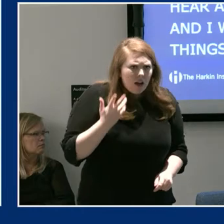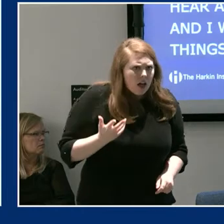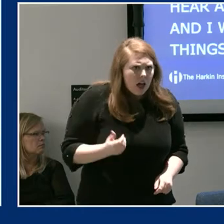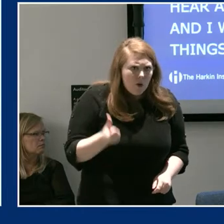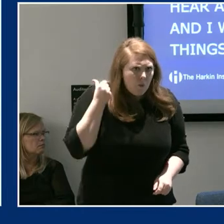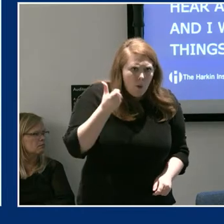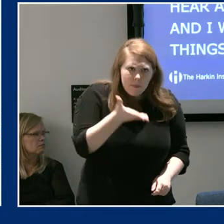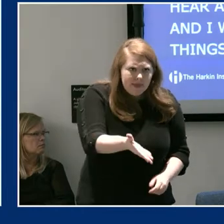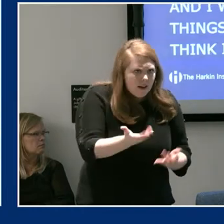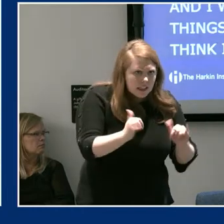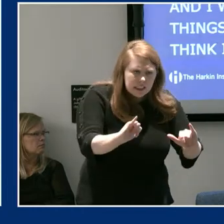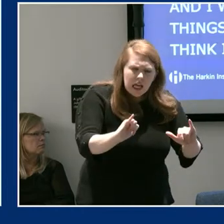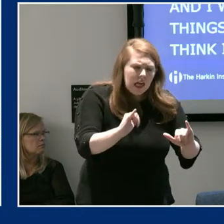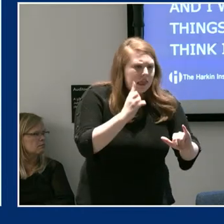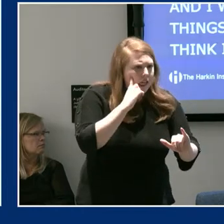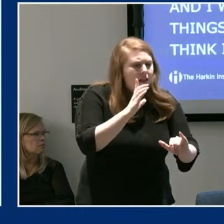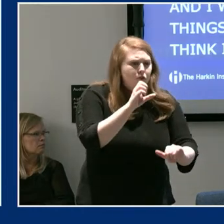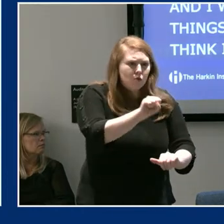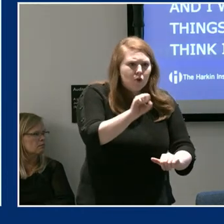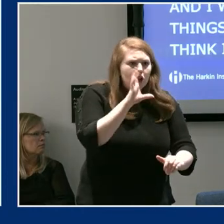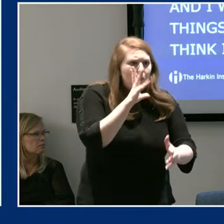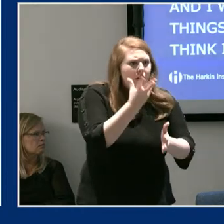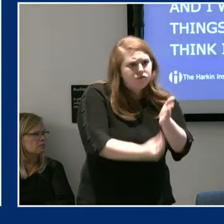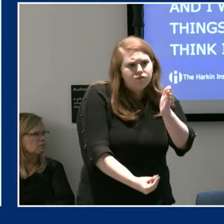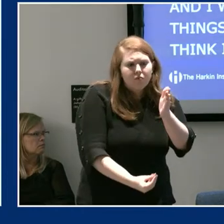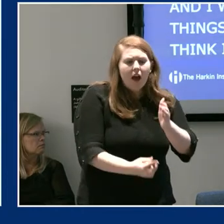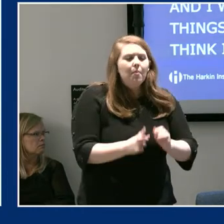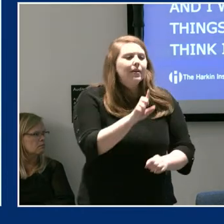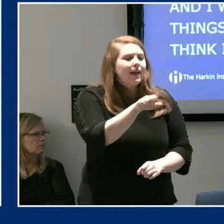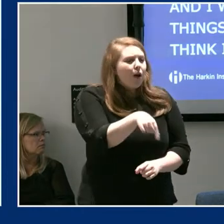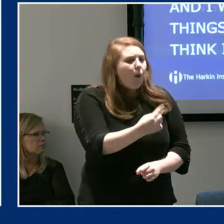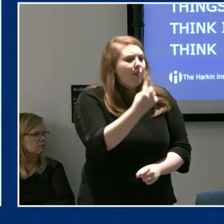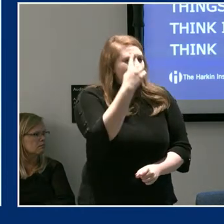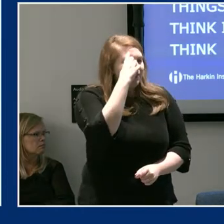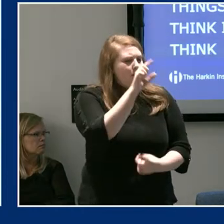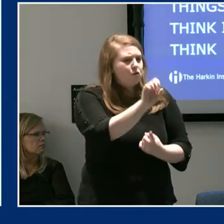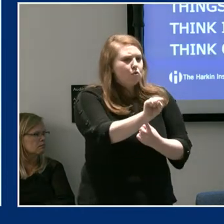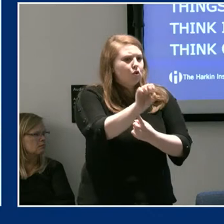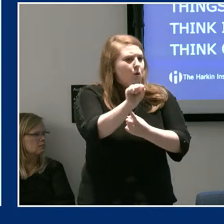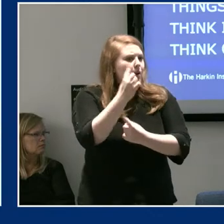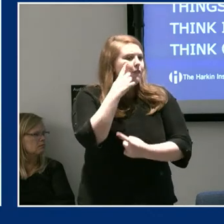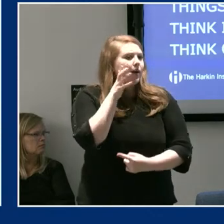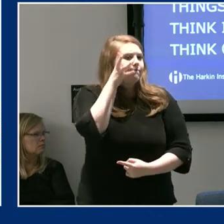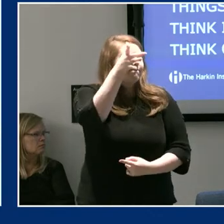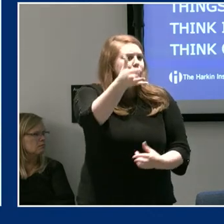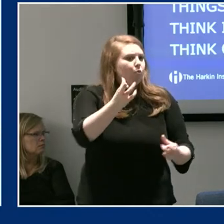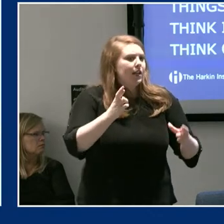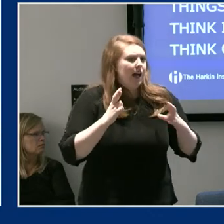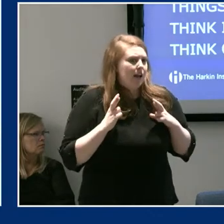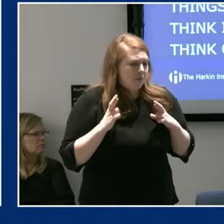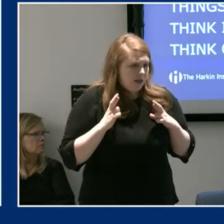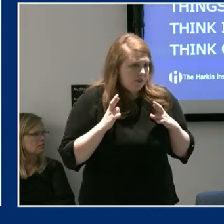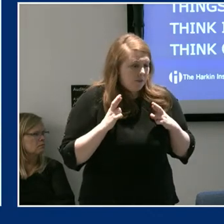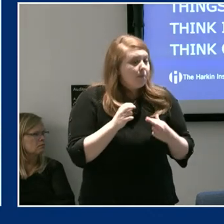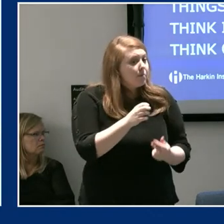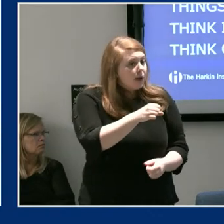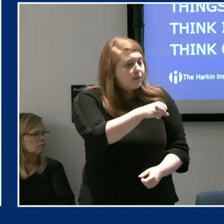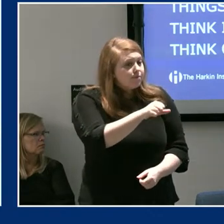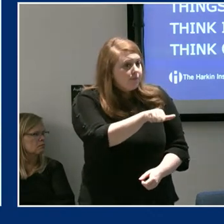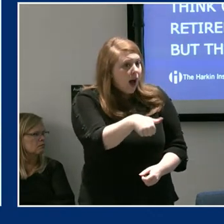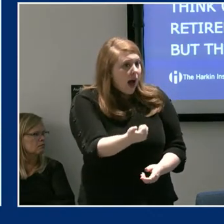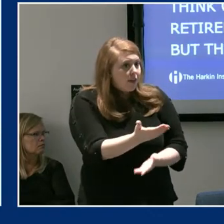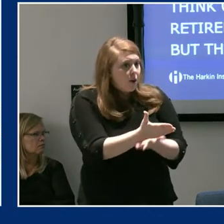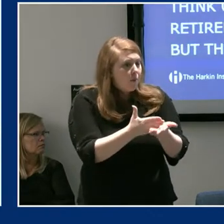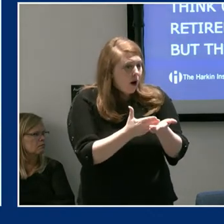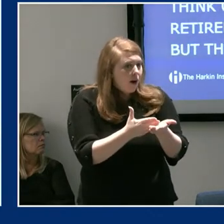but they think of Social Security only in retirement. But there's another aspect, and that is